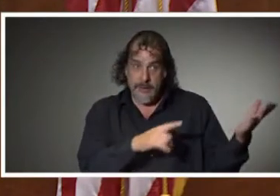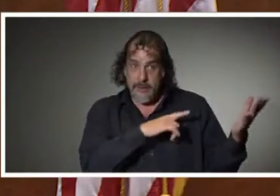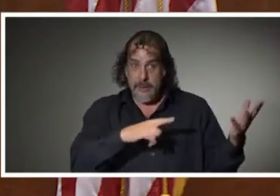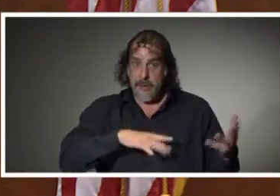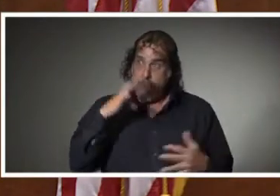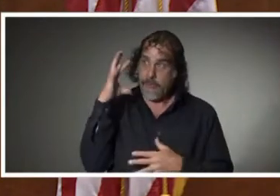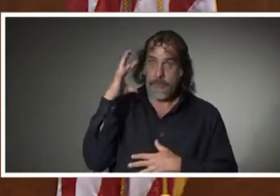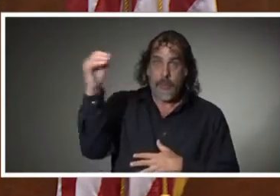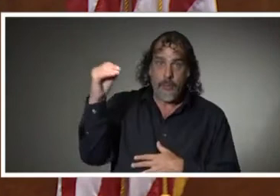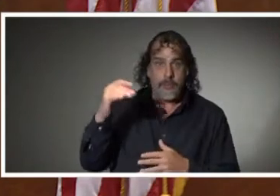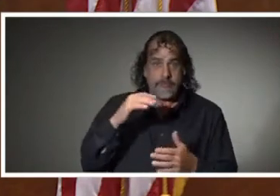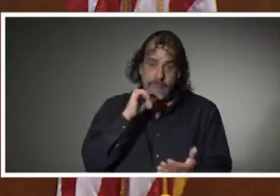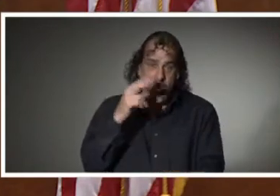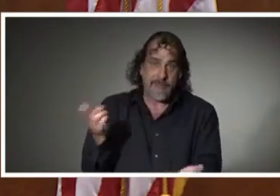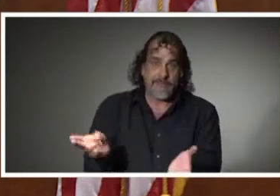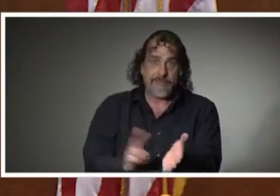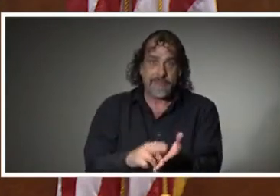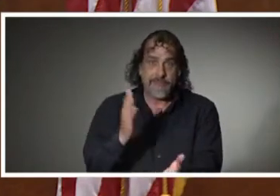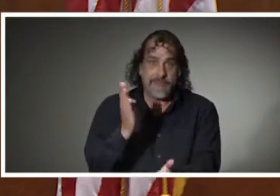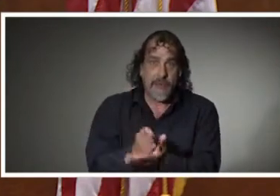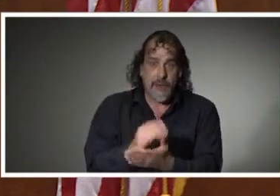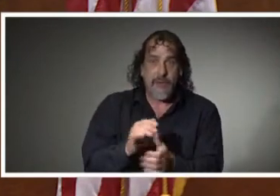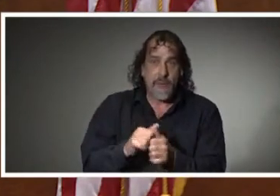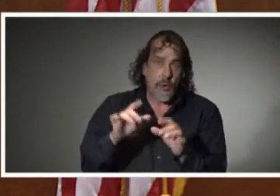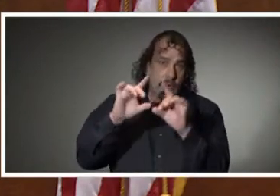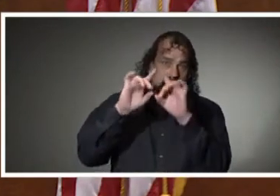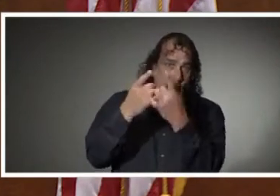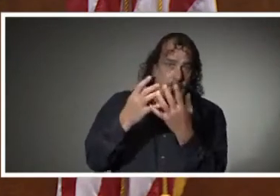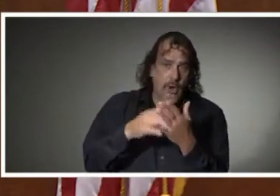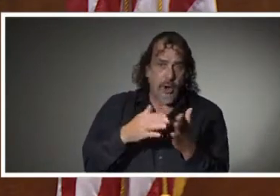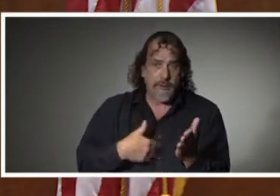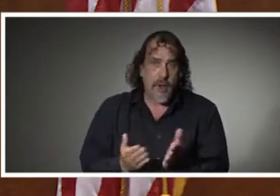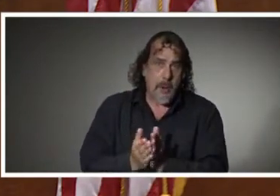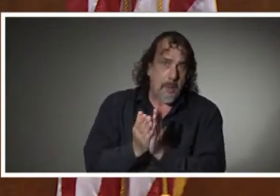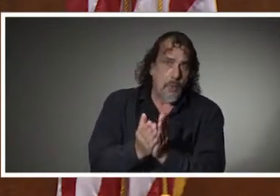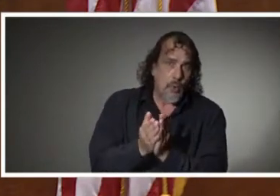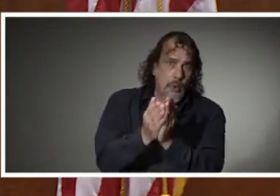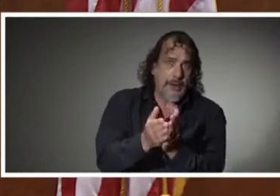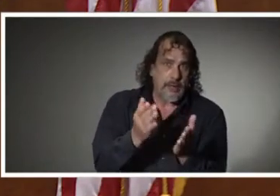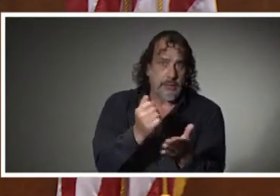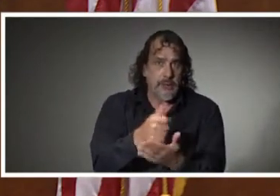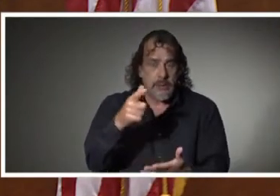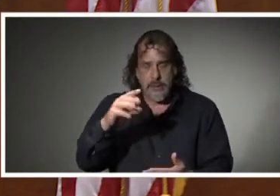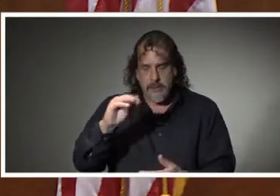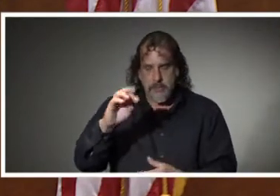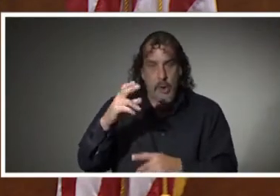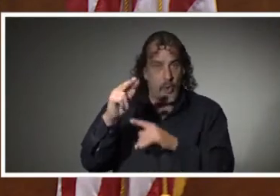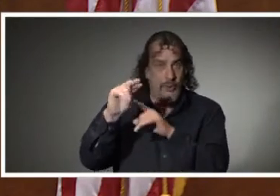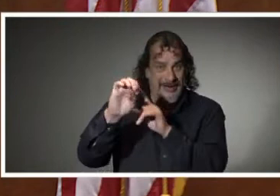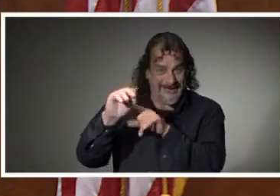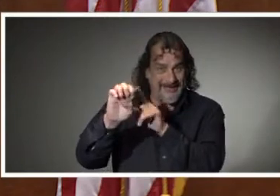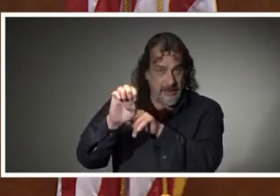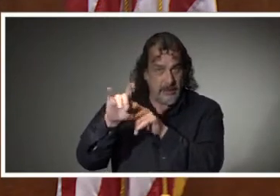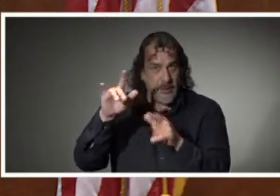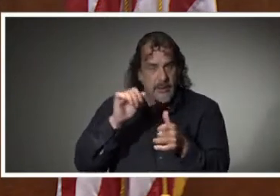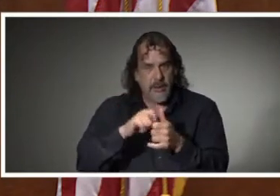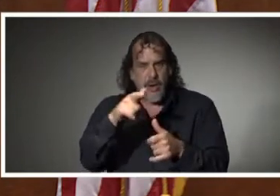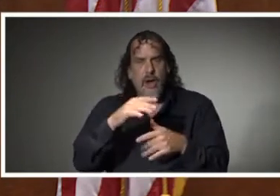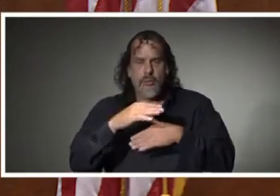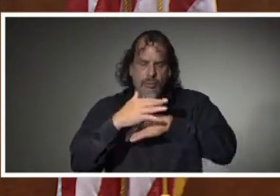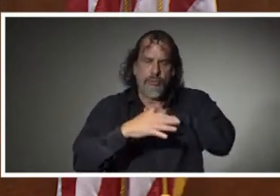left without having a budget for the Department of Marine Resources. Those of you on the coast know that. That is not